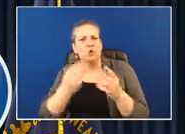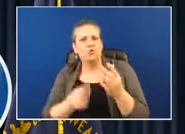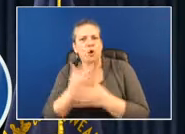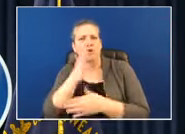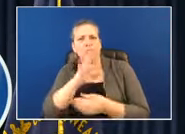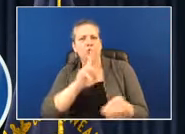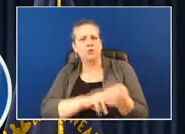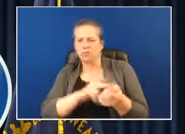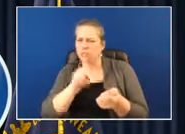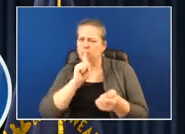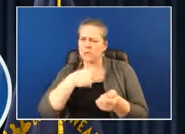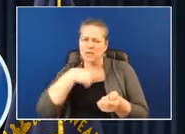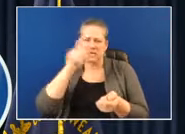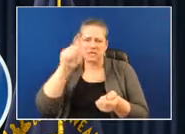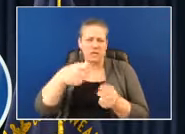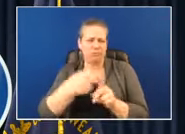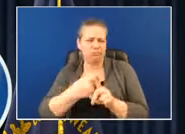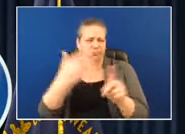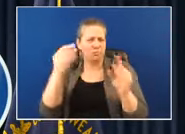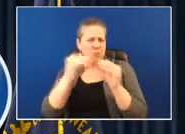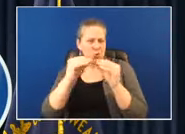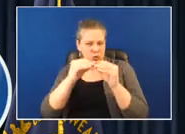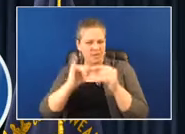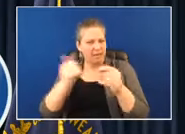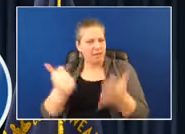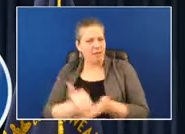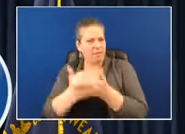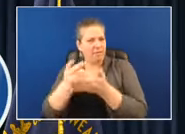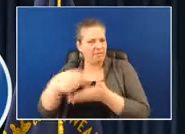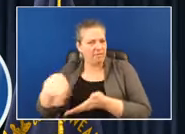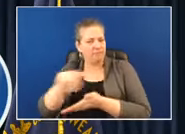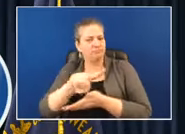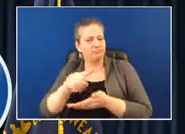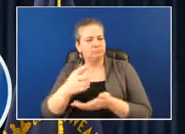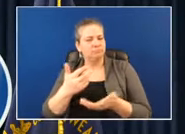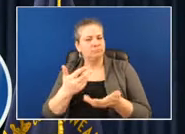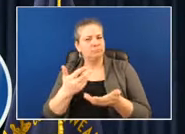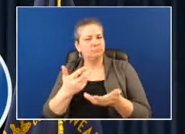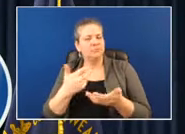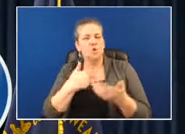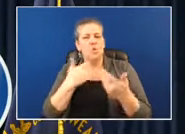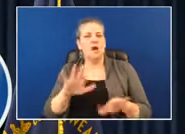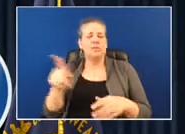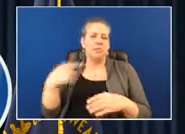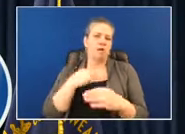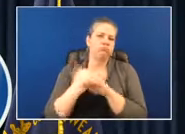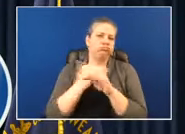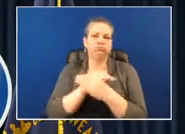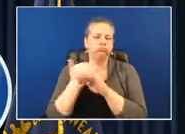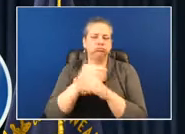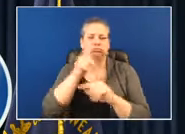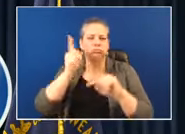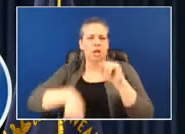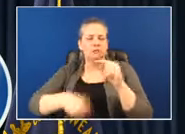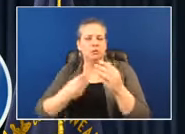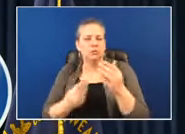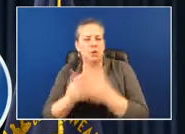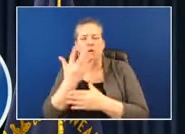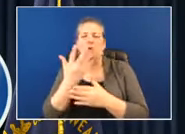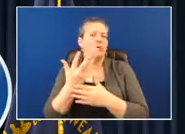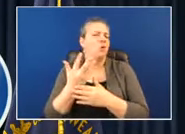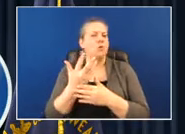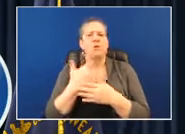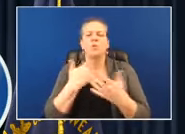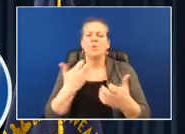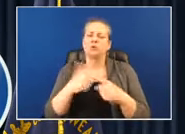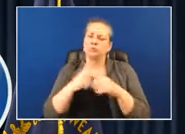more nurses. We need to make sure that unnecessary bureaucracy is not getting in the way, while at the same time, we ensure